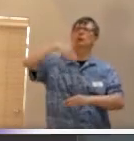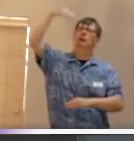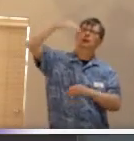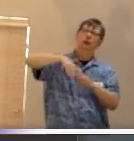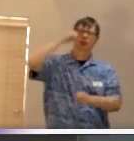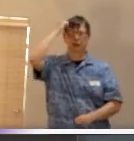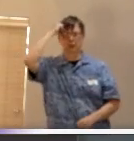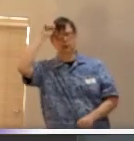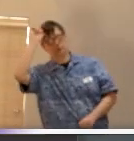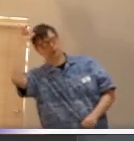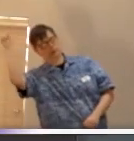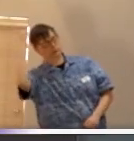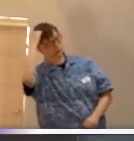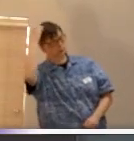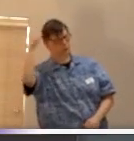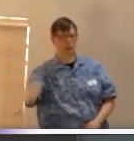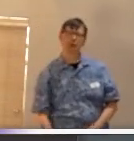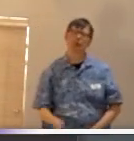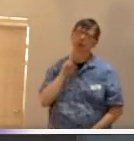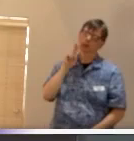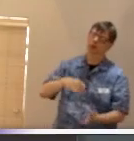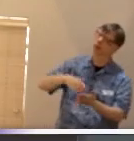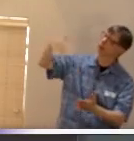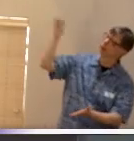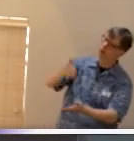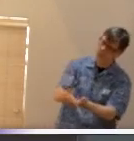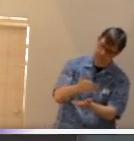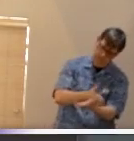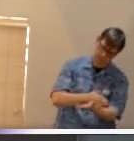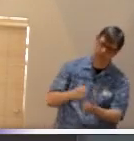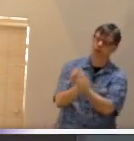mind. Ernest Holmes says, the divine plan is one of freedom.